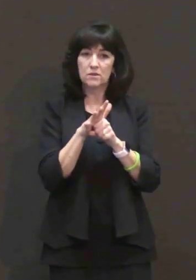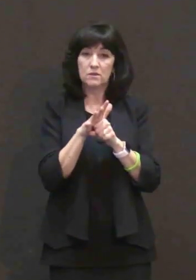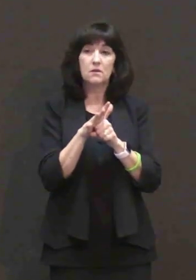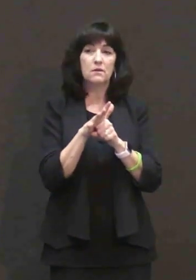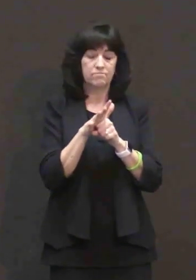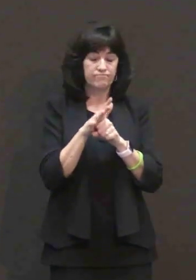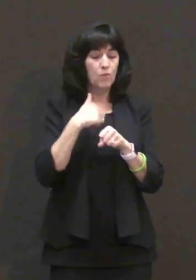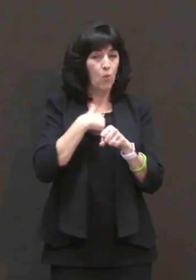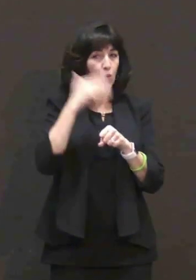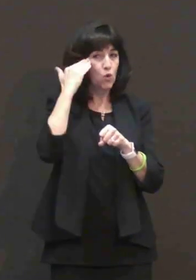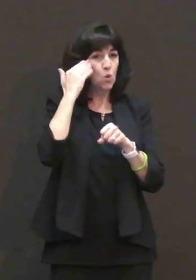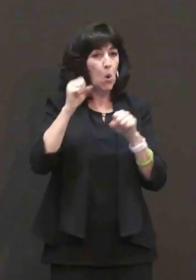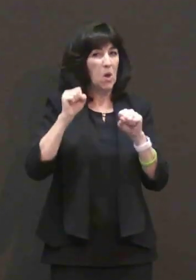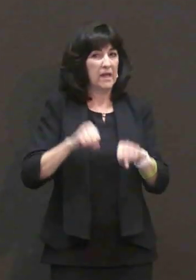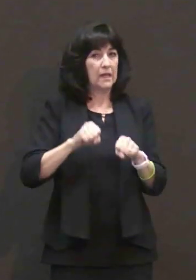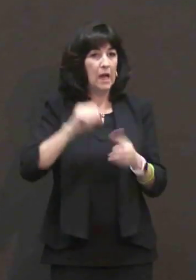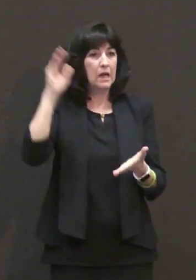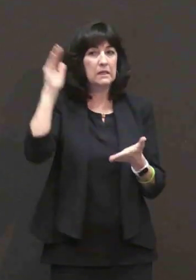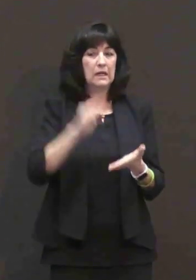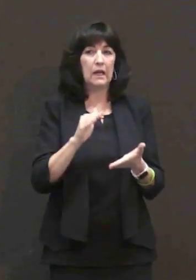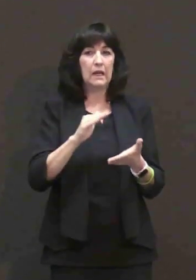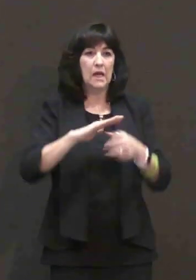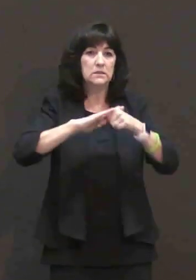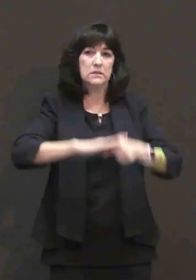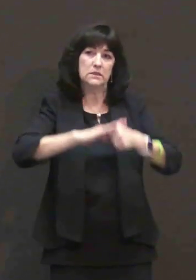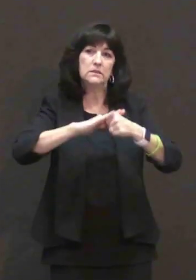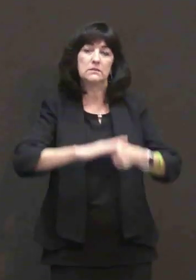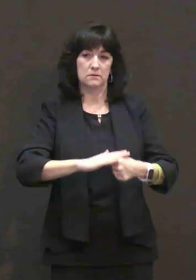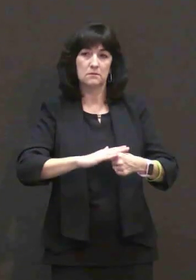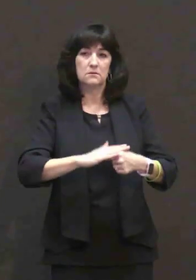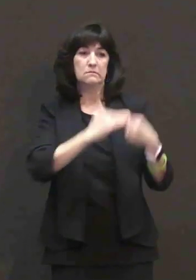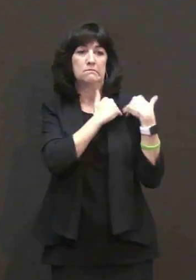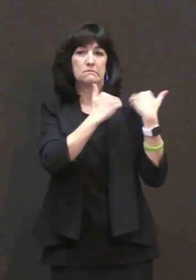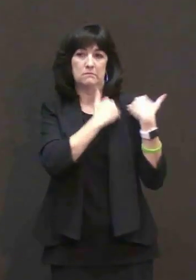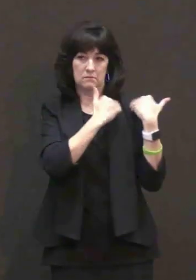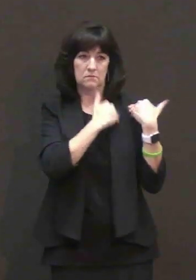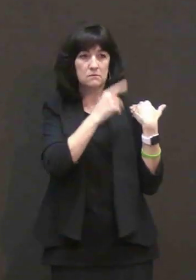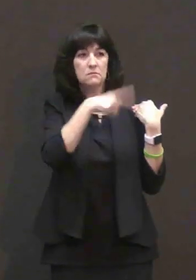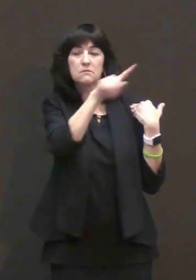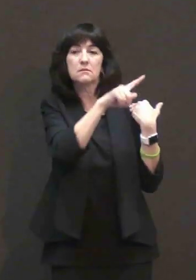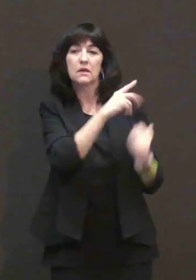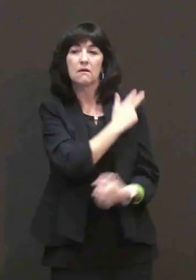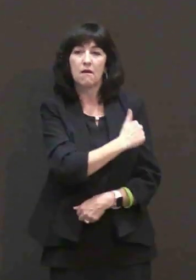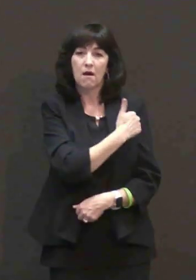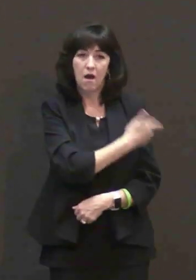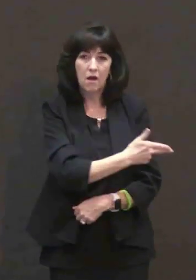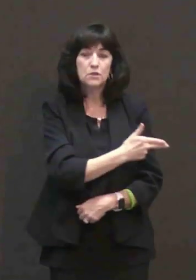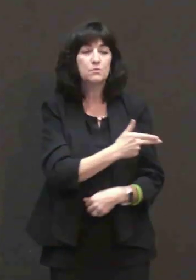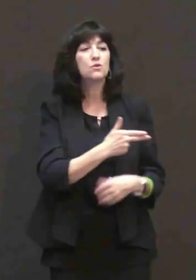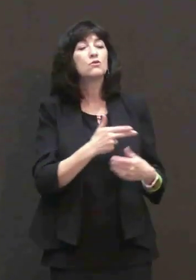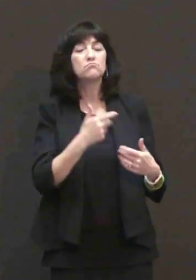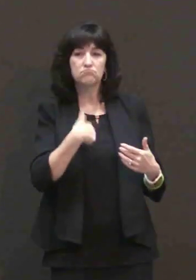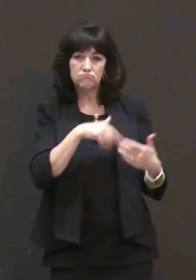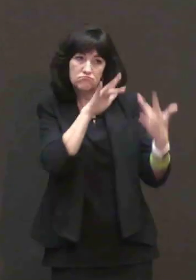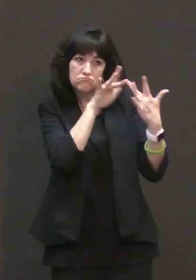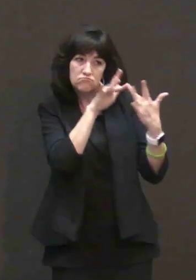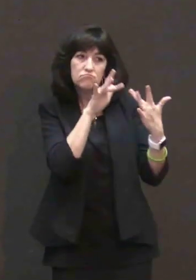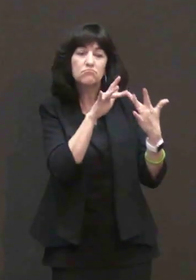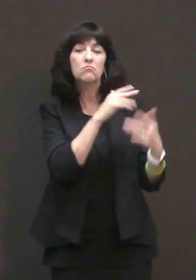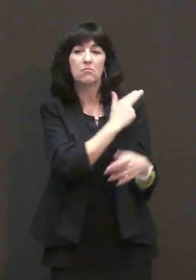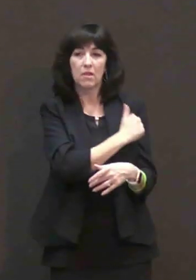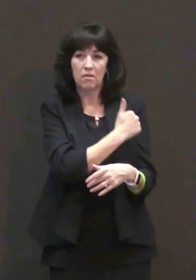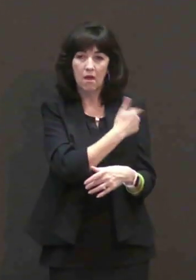reduce the strain on the hospitals every day. So we are having calls 2 to 3 times a week with the hospital leadership, with the governor sits